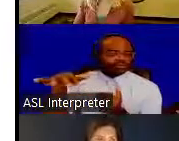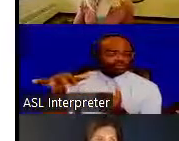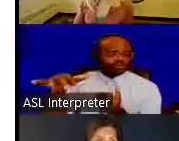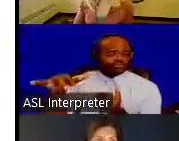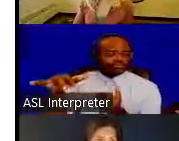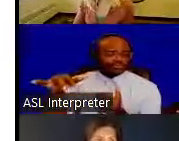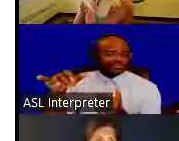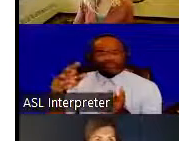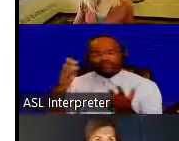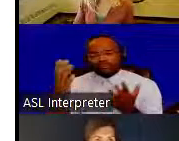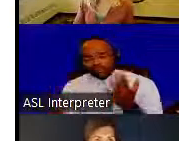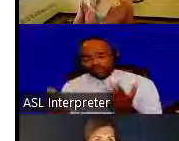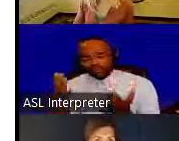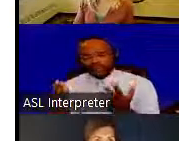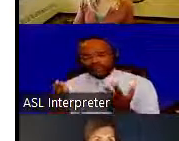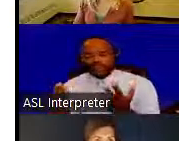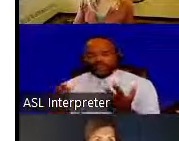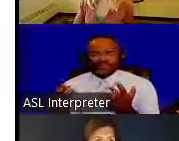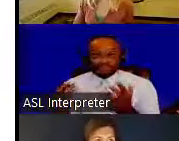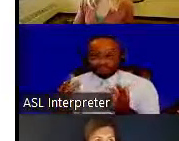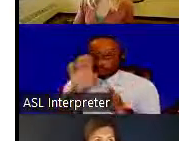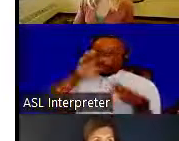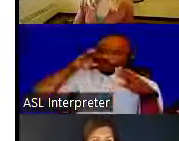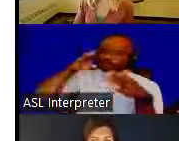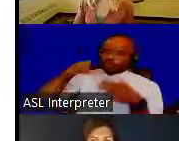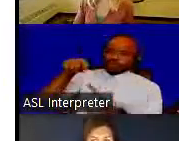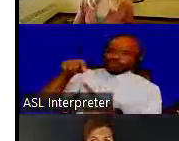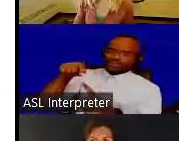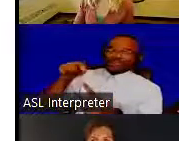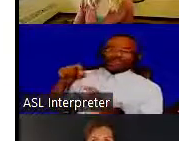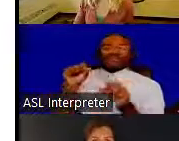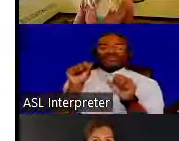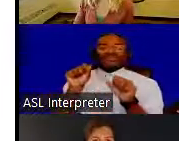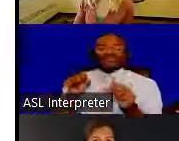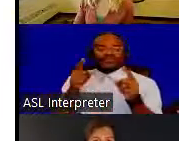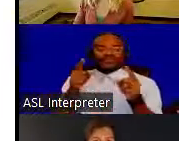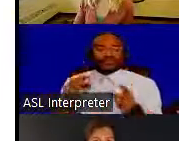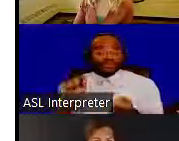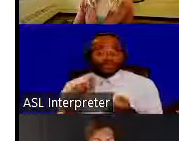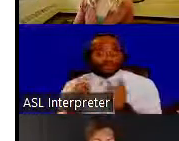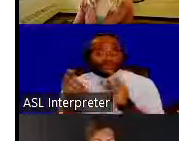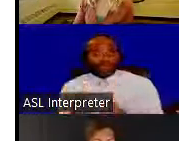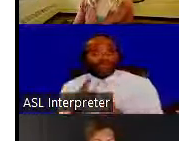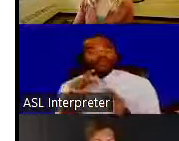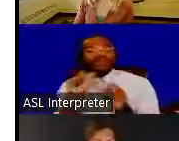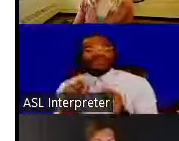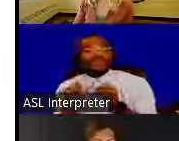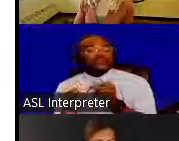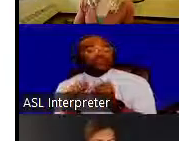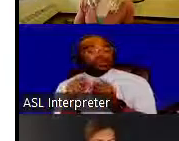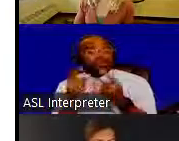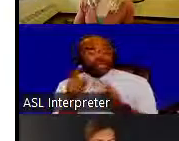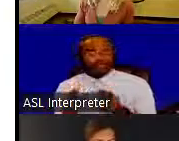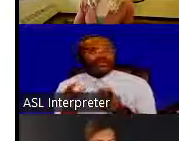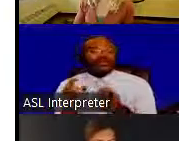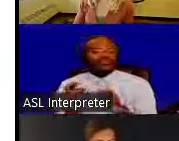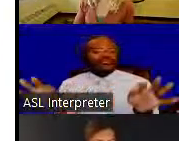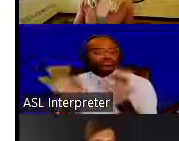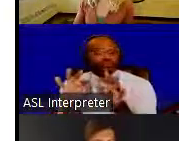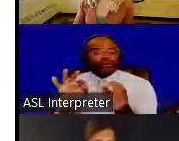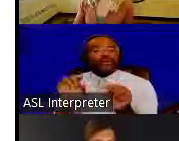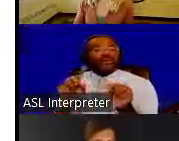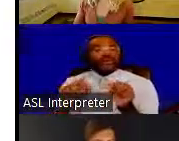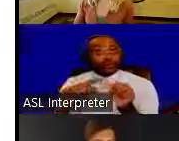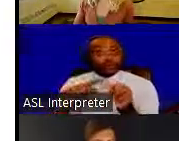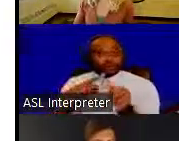that are kind of maybe headlines of an anticipated change, and that would help you actually model